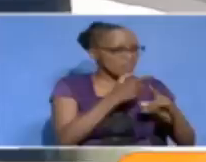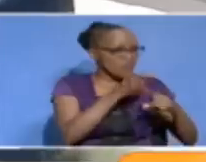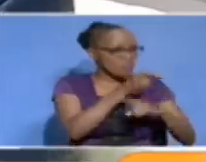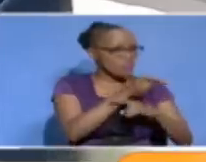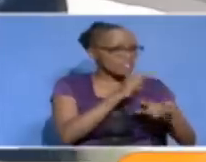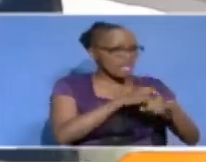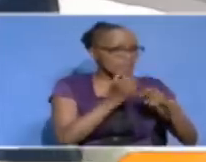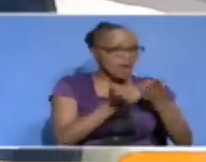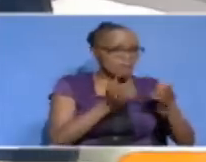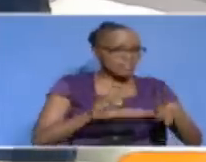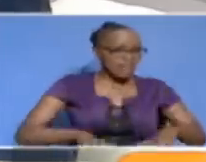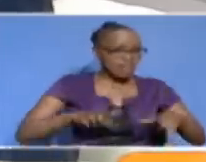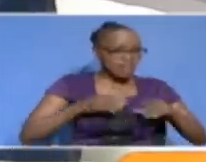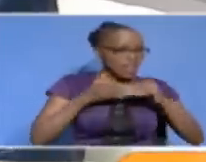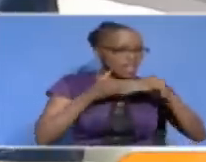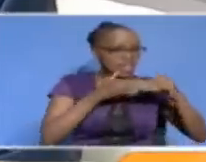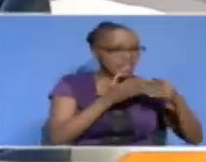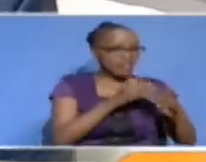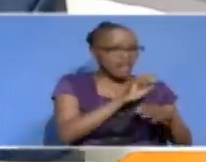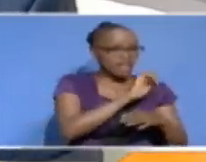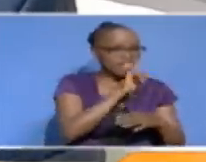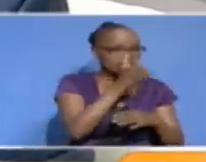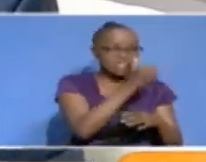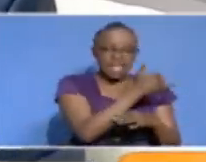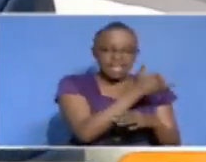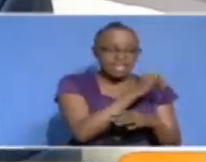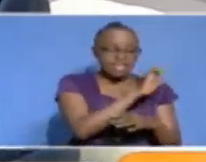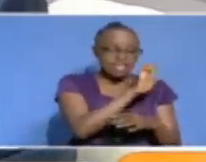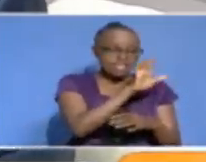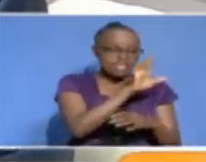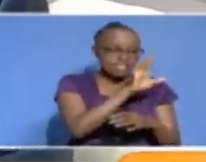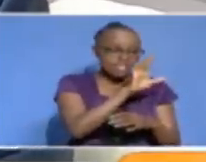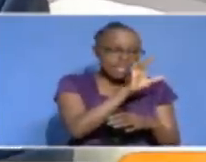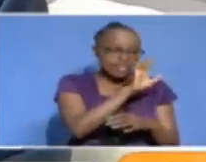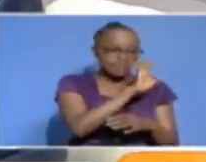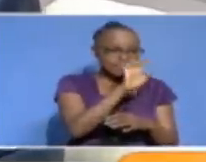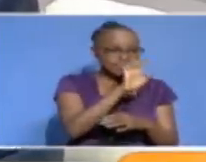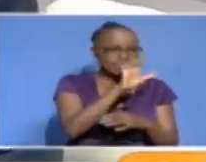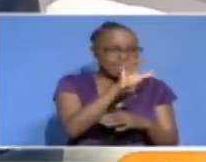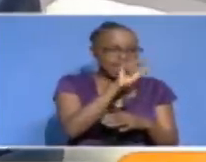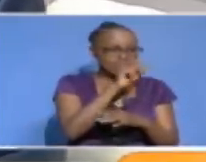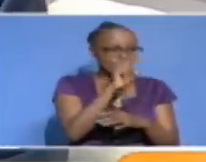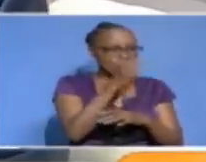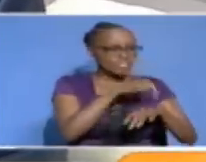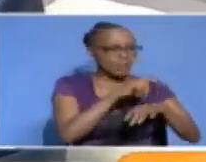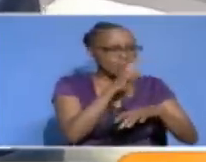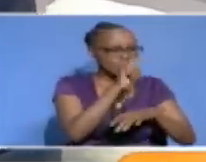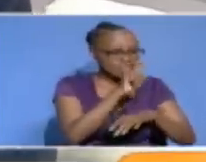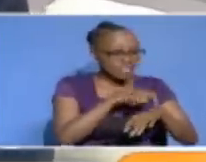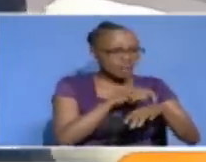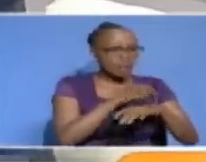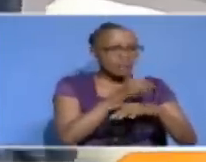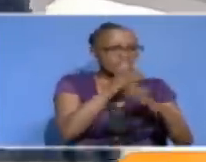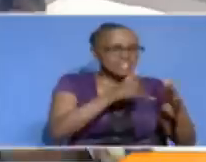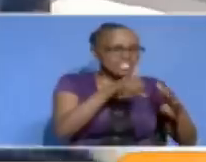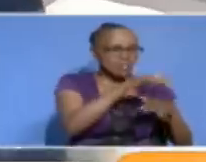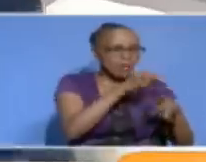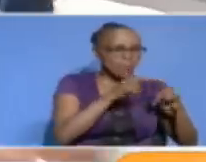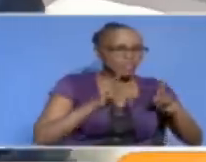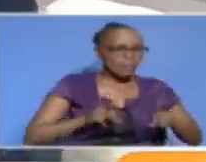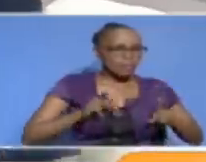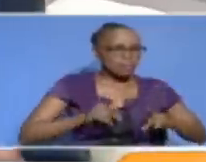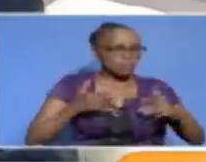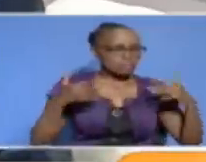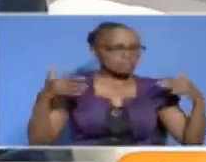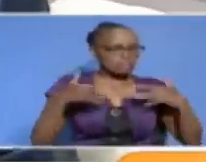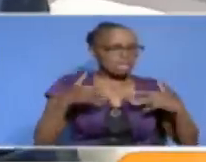went to business life, I was the leader of Eastlands Matatu Operators. And all this, one time committee, one time in the Soleria. But people are